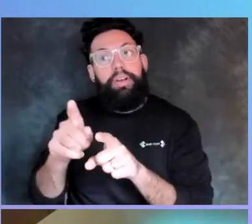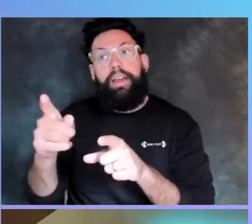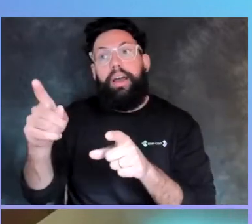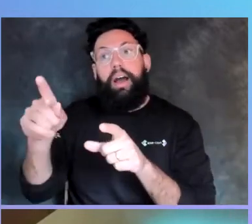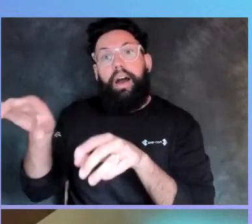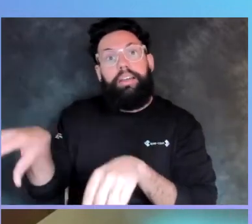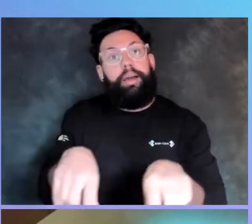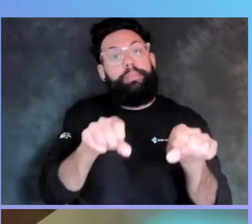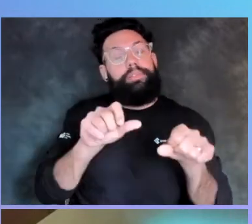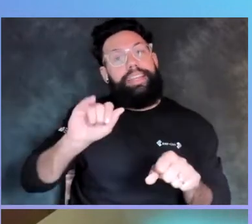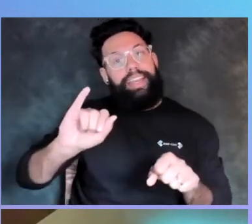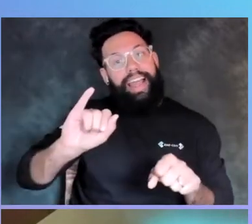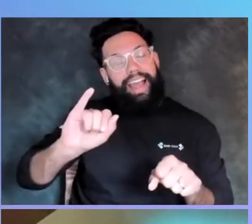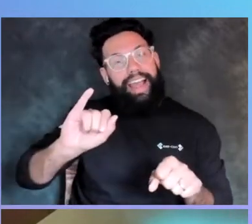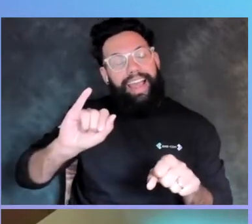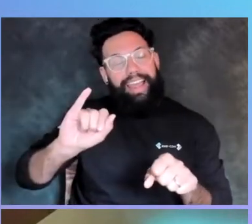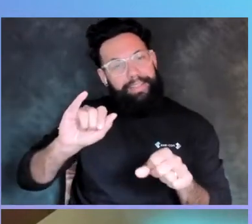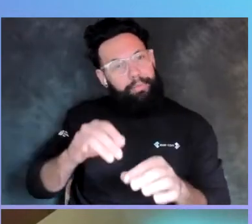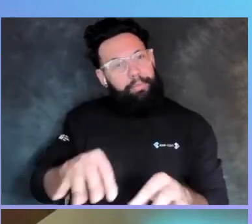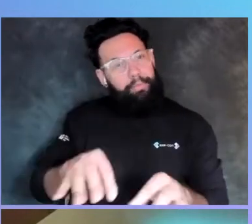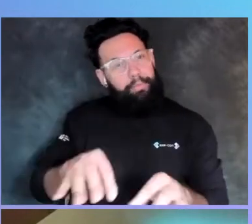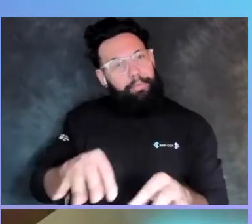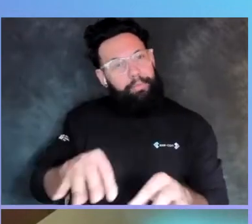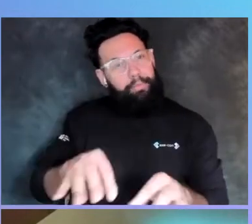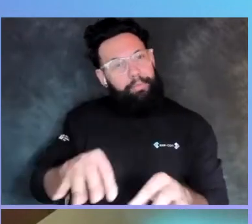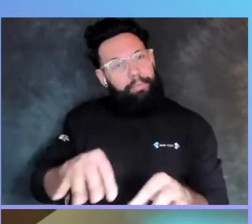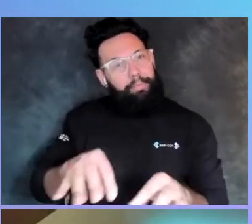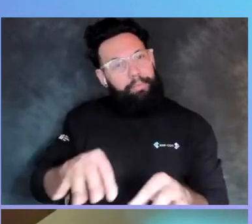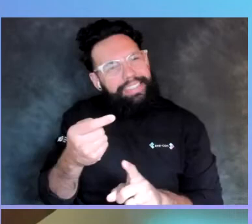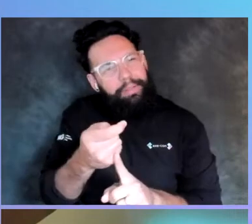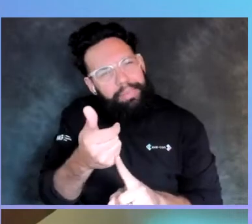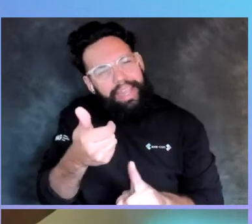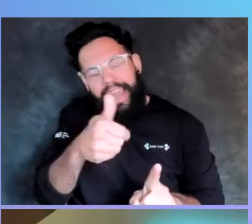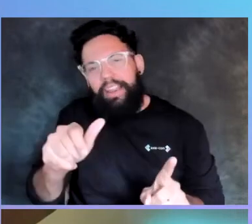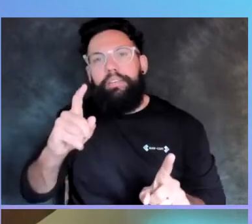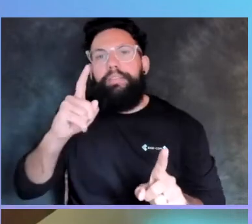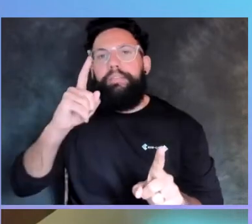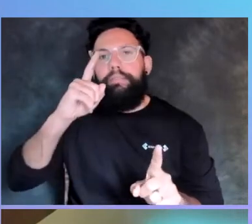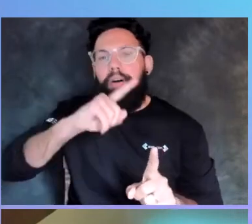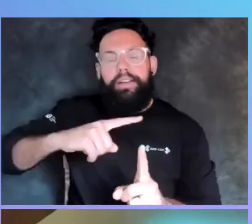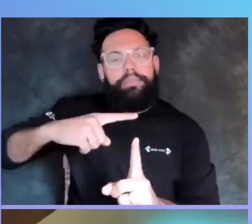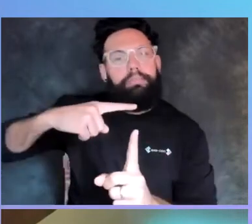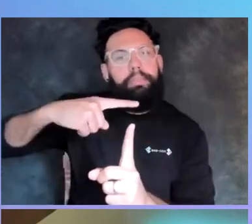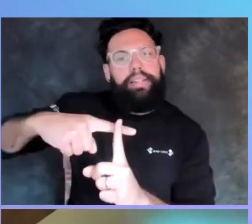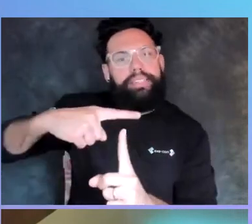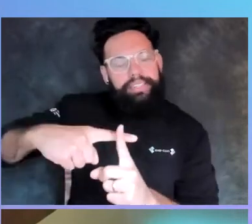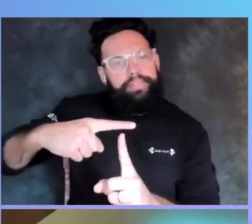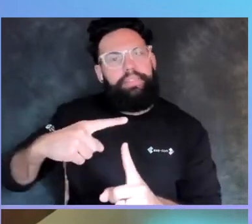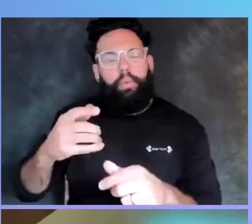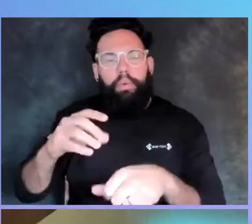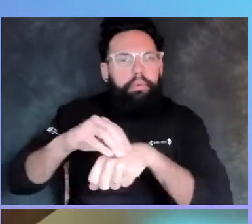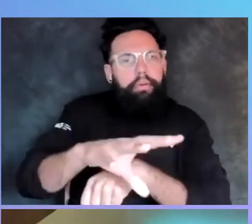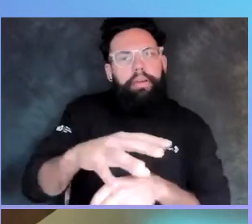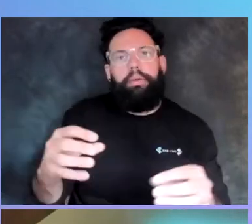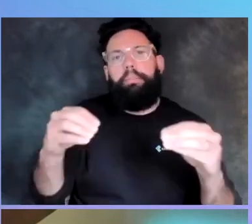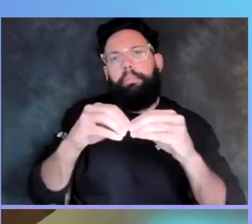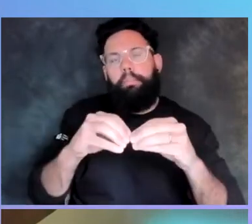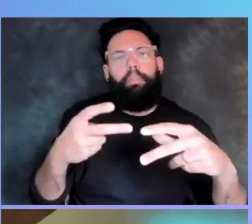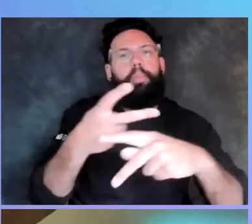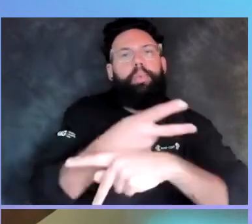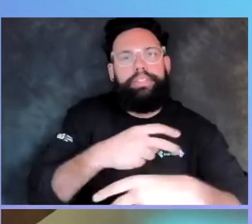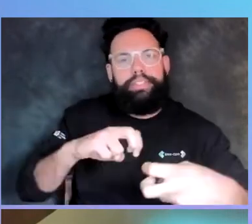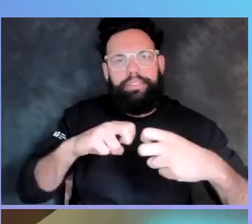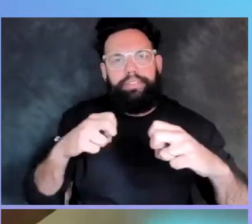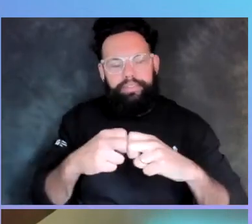special focus on eliminating false positives or the ability to introduce issues. Here at Deque, we are working hard on delivering